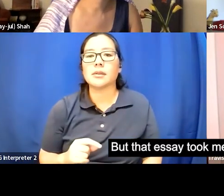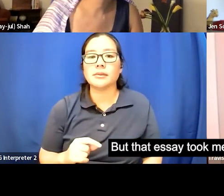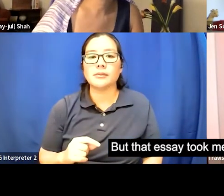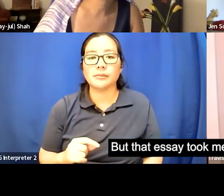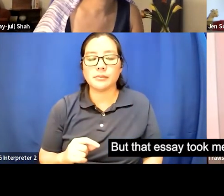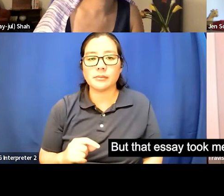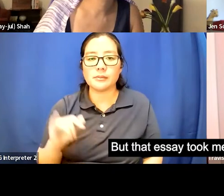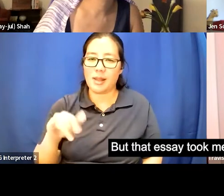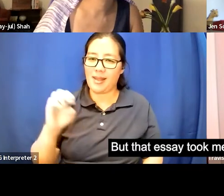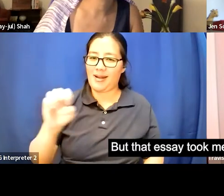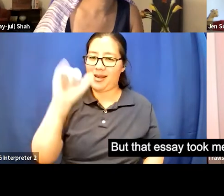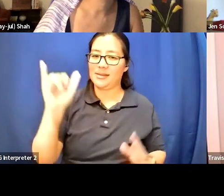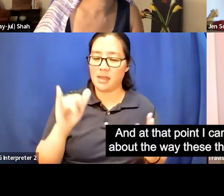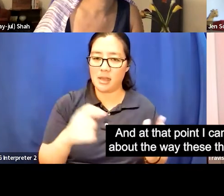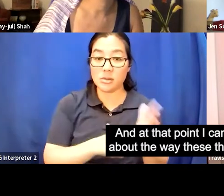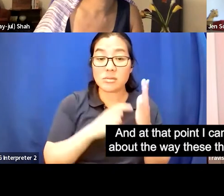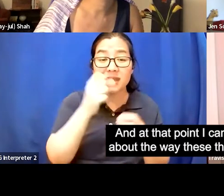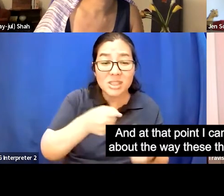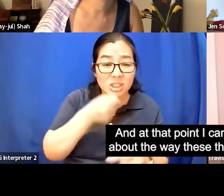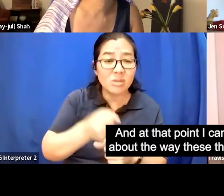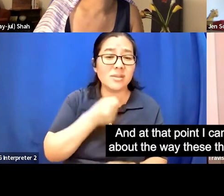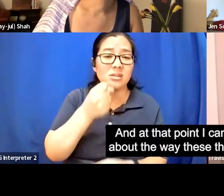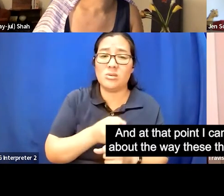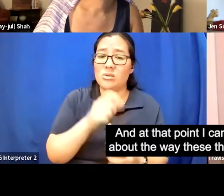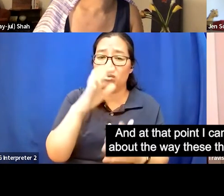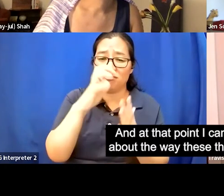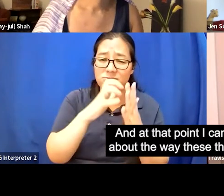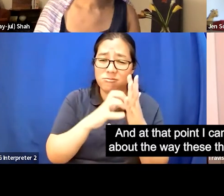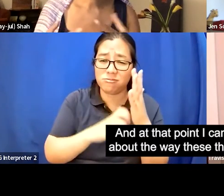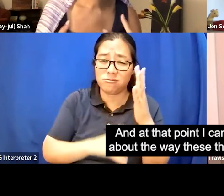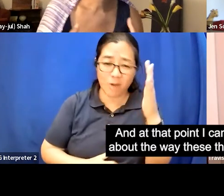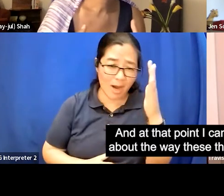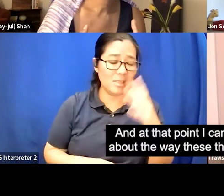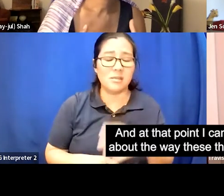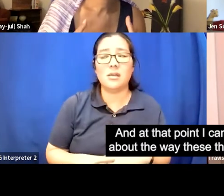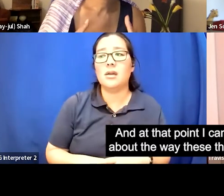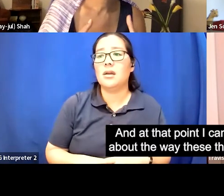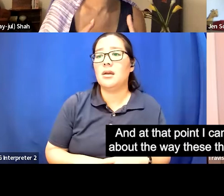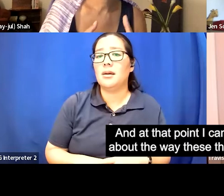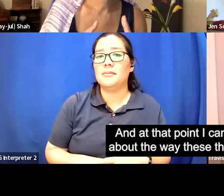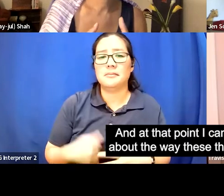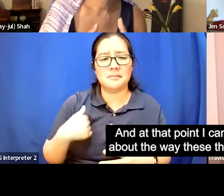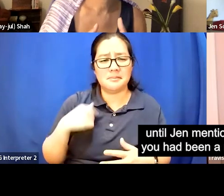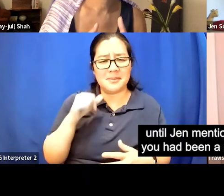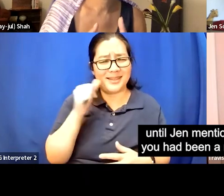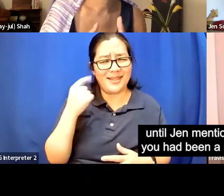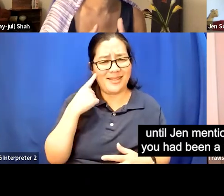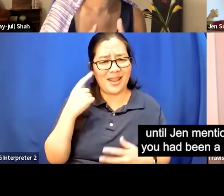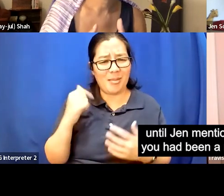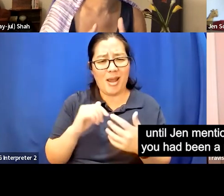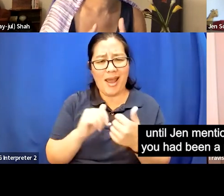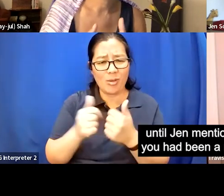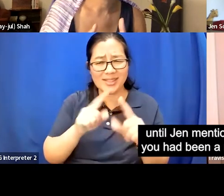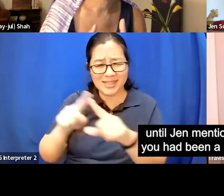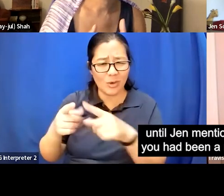But that essay took me years to write. And at that point, I didn't think about the way these things intersected until, Jen,